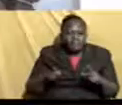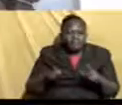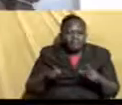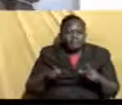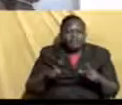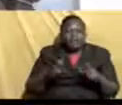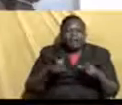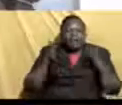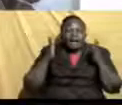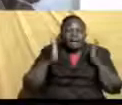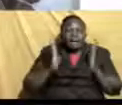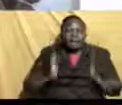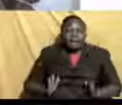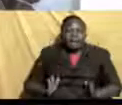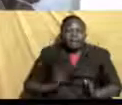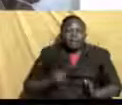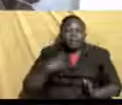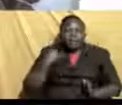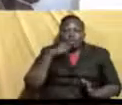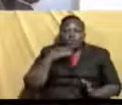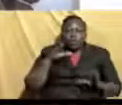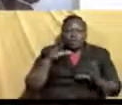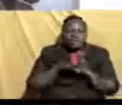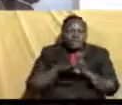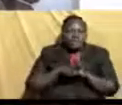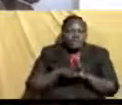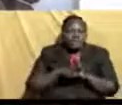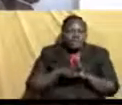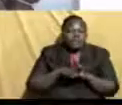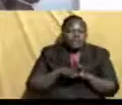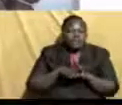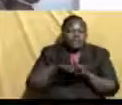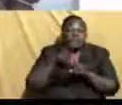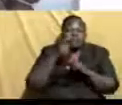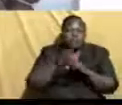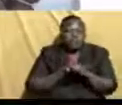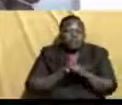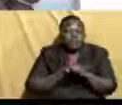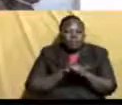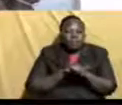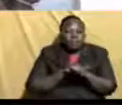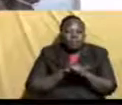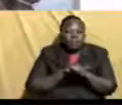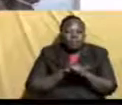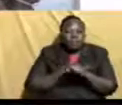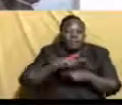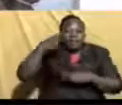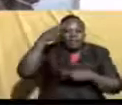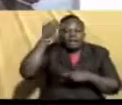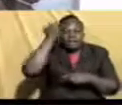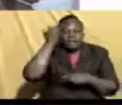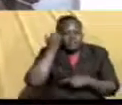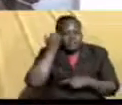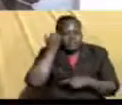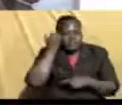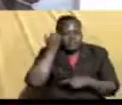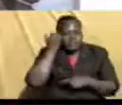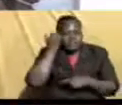Amishi, who participate in the High Court, from proceedings subsequent to that in an